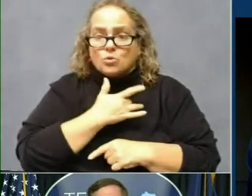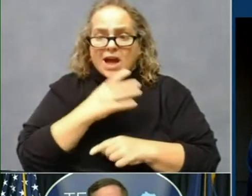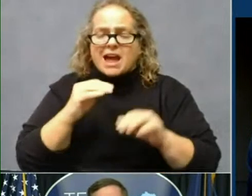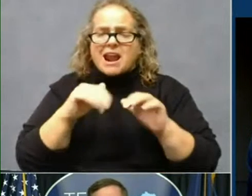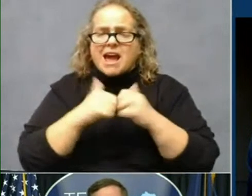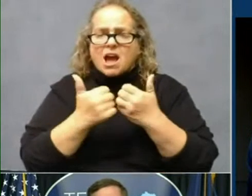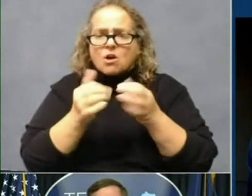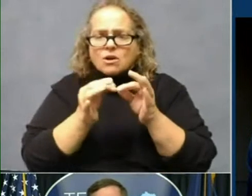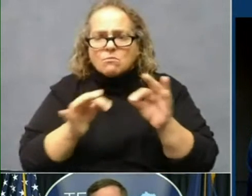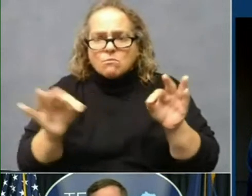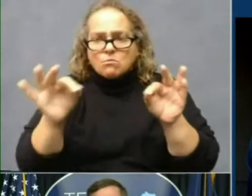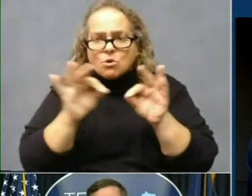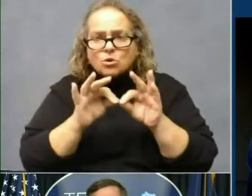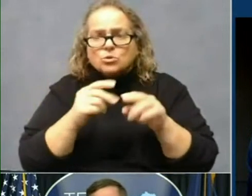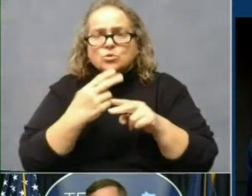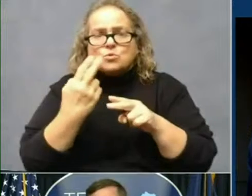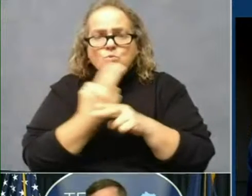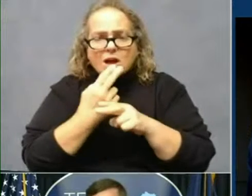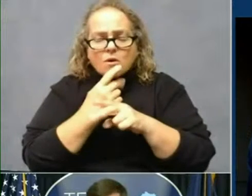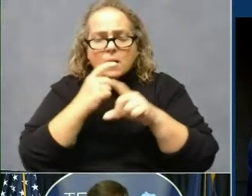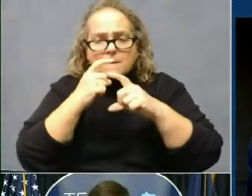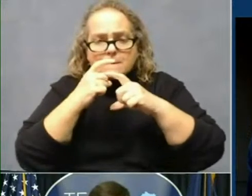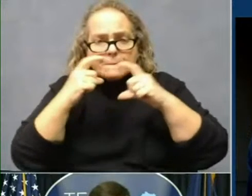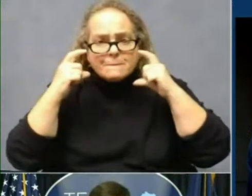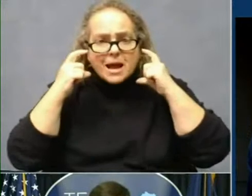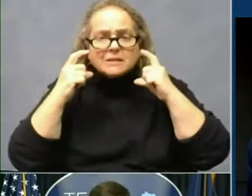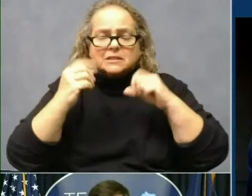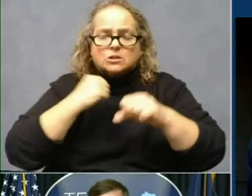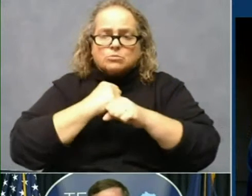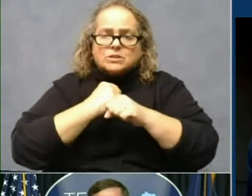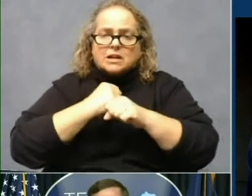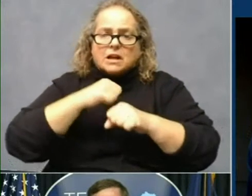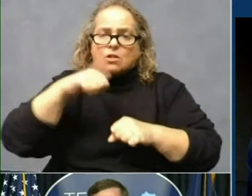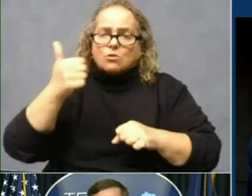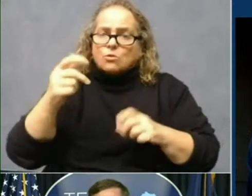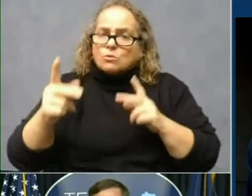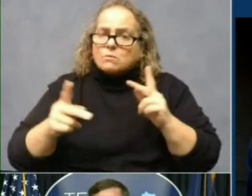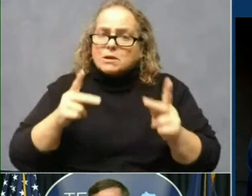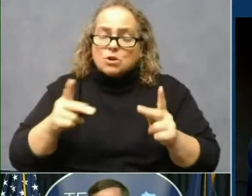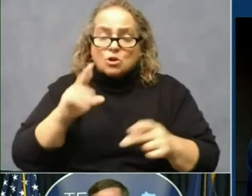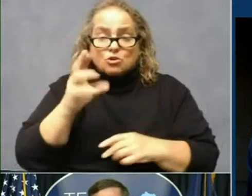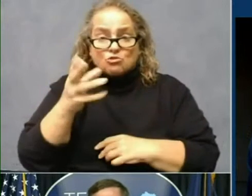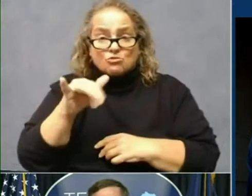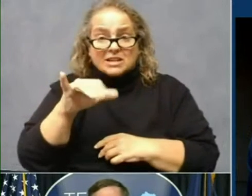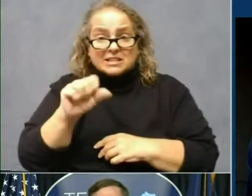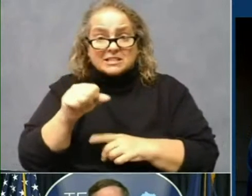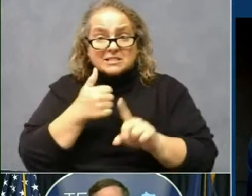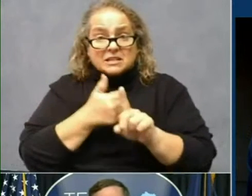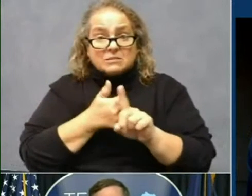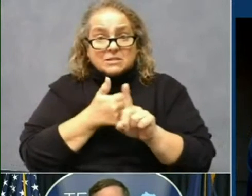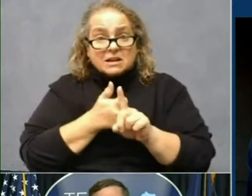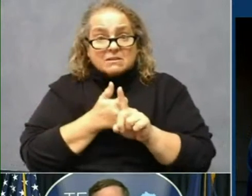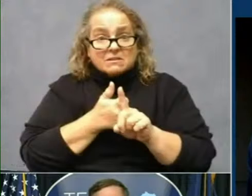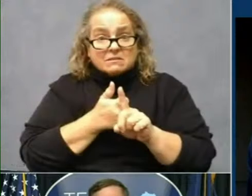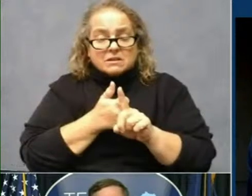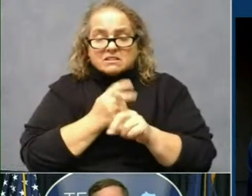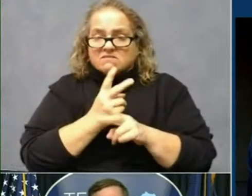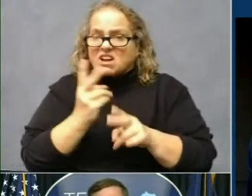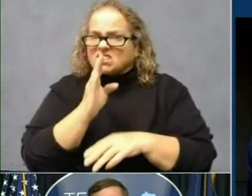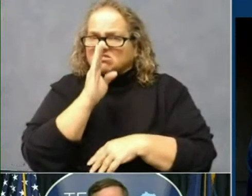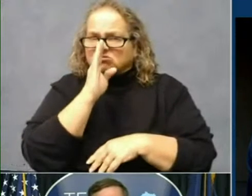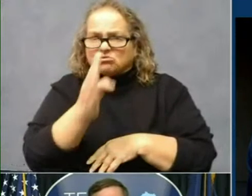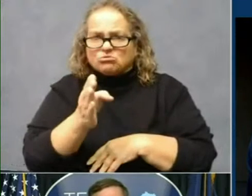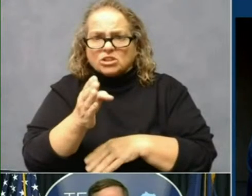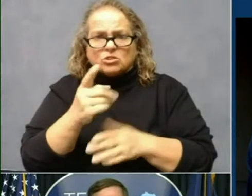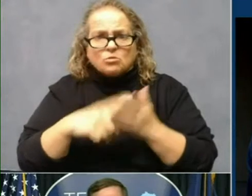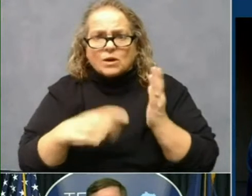to wear a mask and protect those around you. Chris is actually really direct and also very